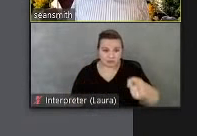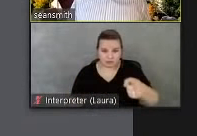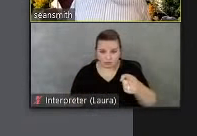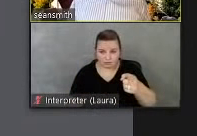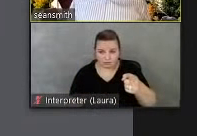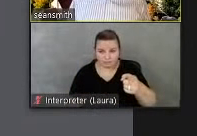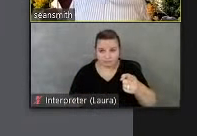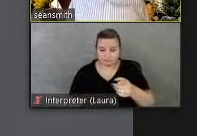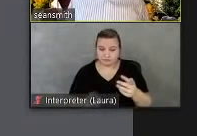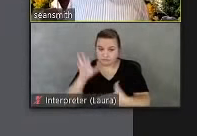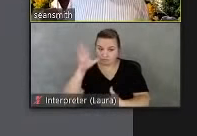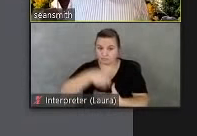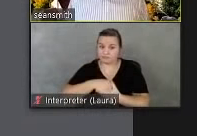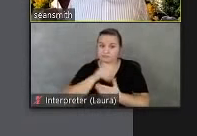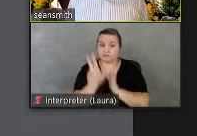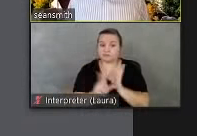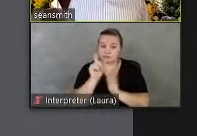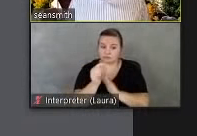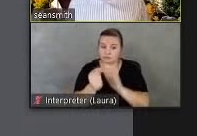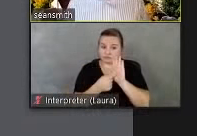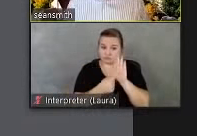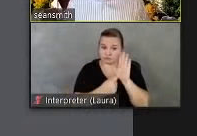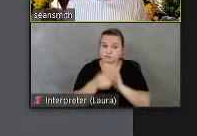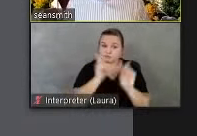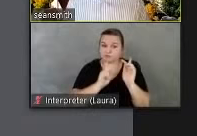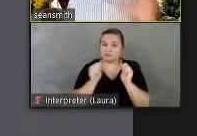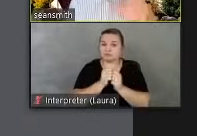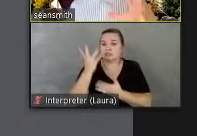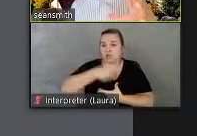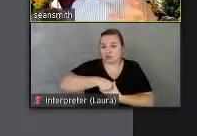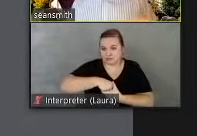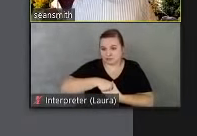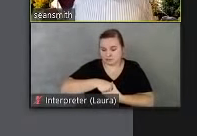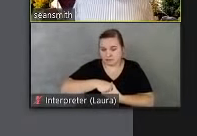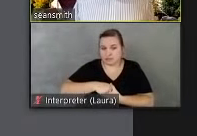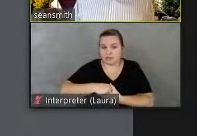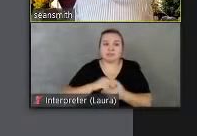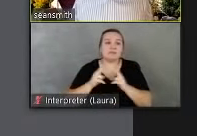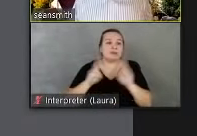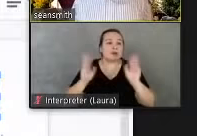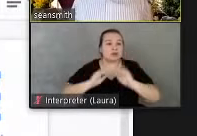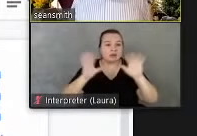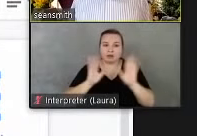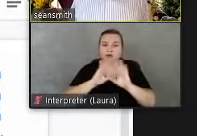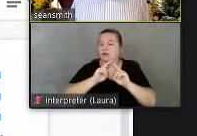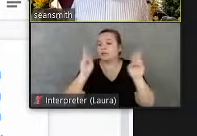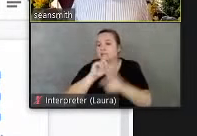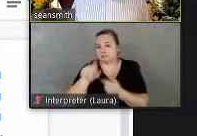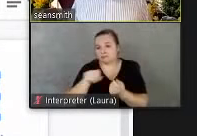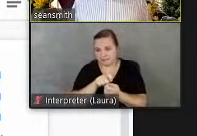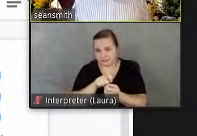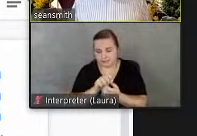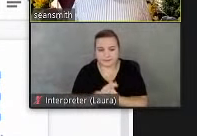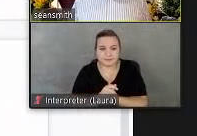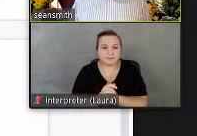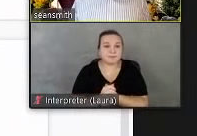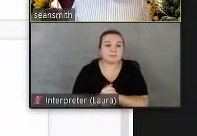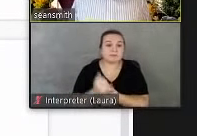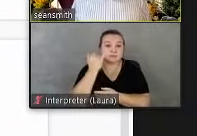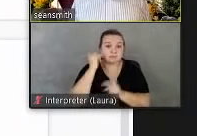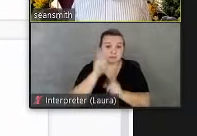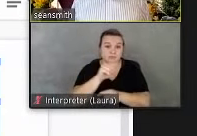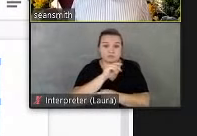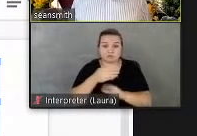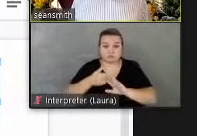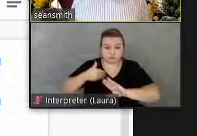video modeling for individuals, particularly with autism. It's very explicit, it's very specific. Now, if you go to the prior slide,